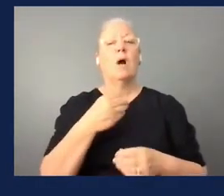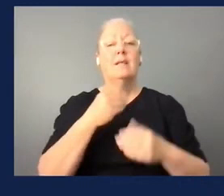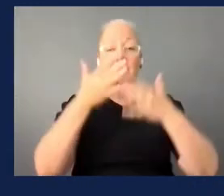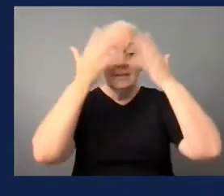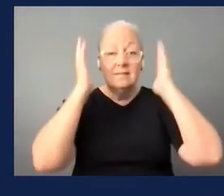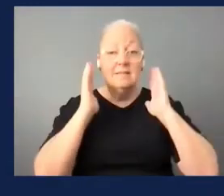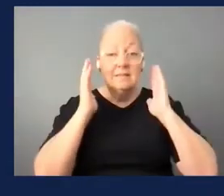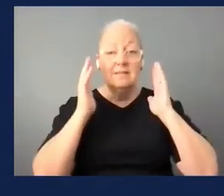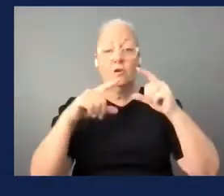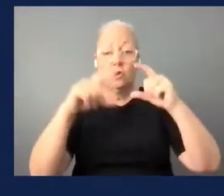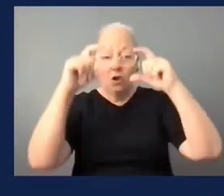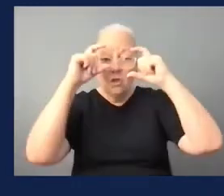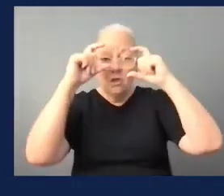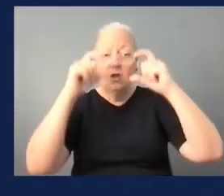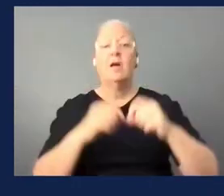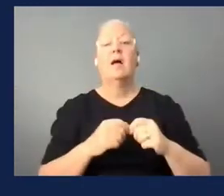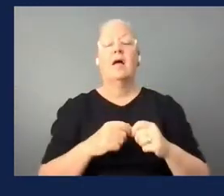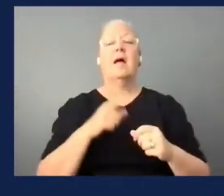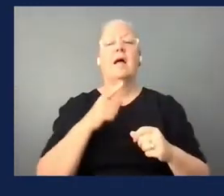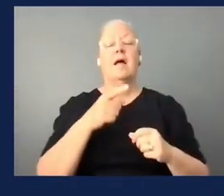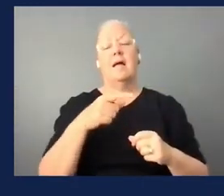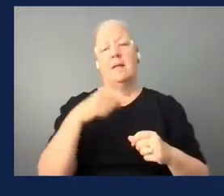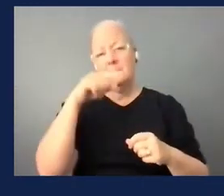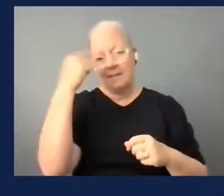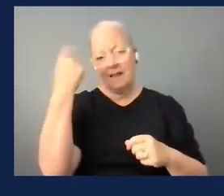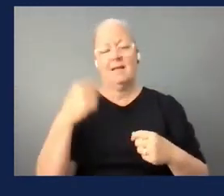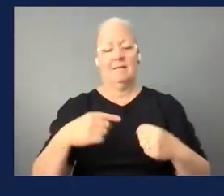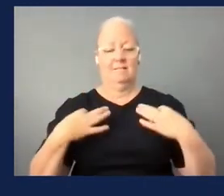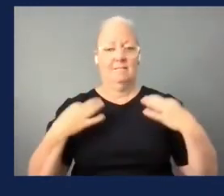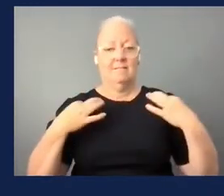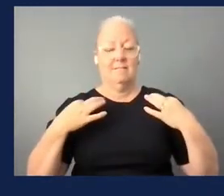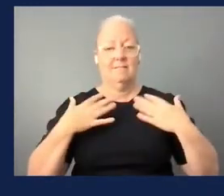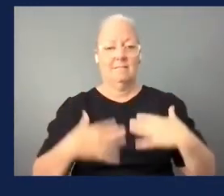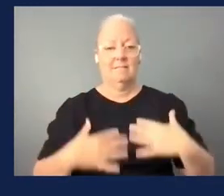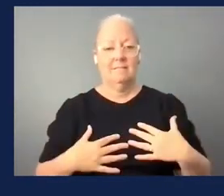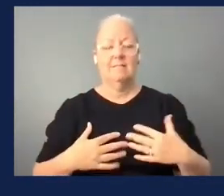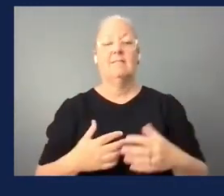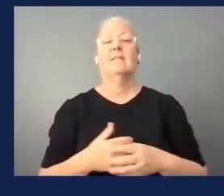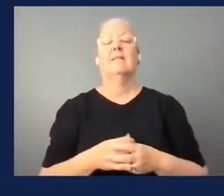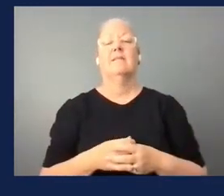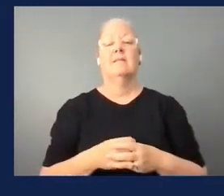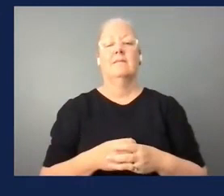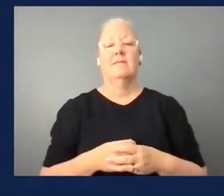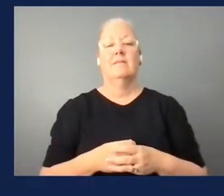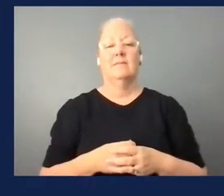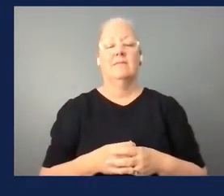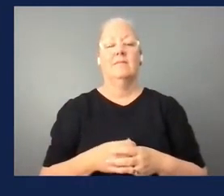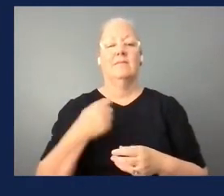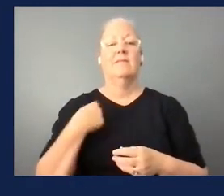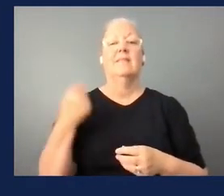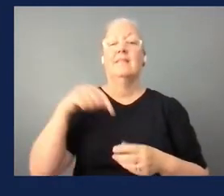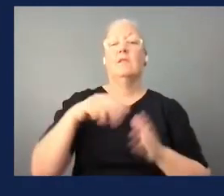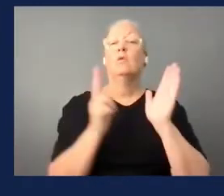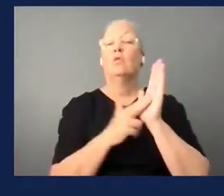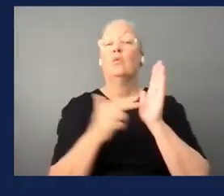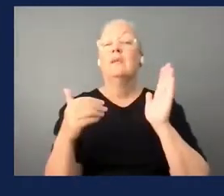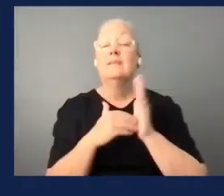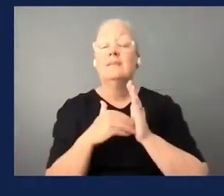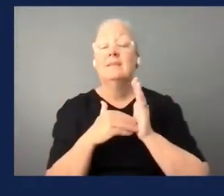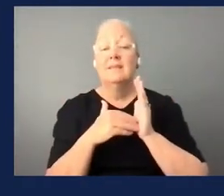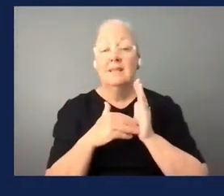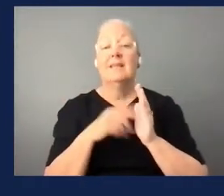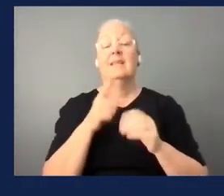and a black top. I'm calling, as Esther said, in from New Zealand, where it is Friday night